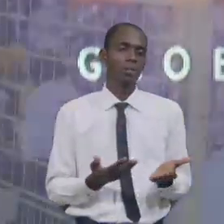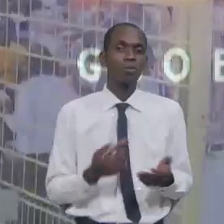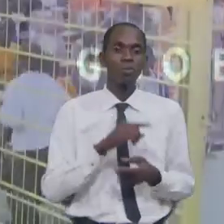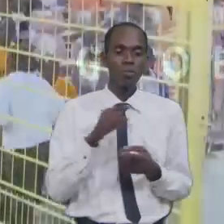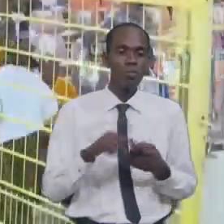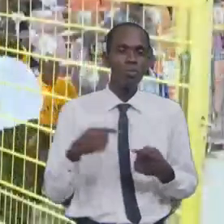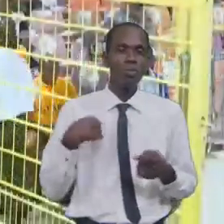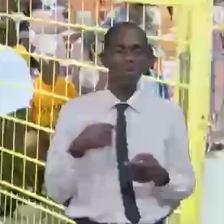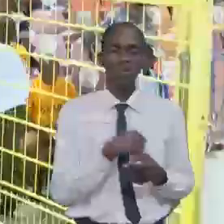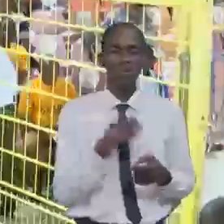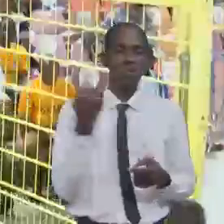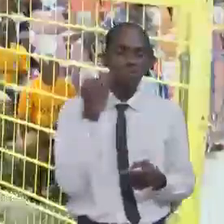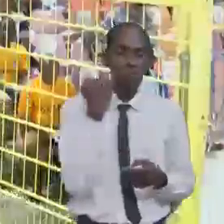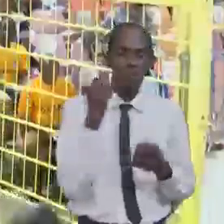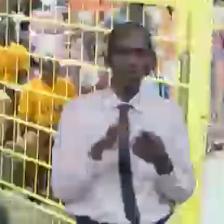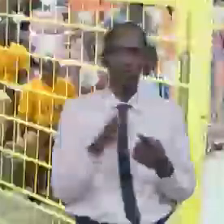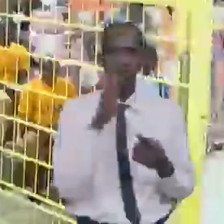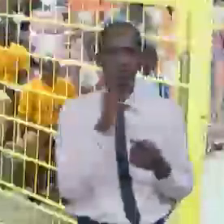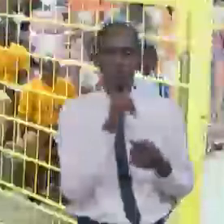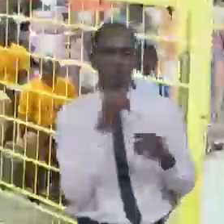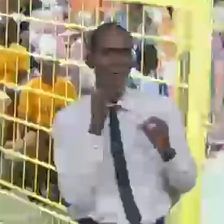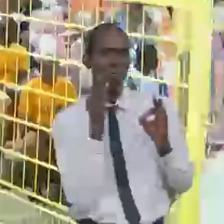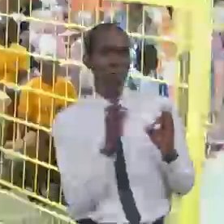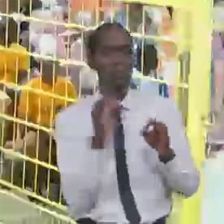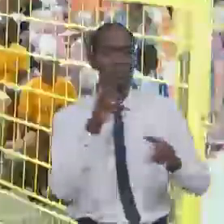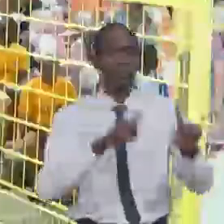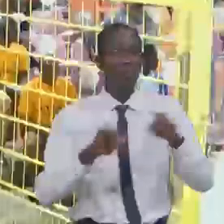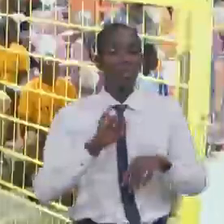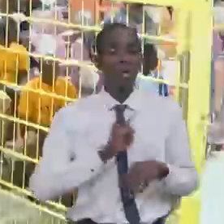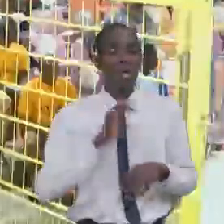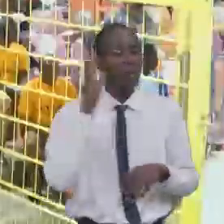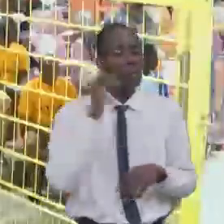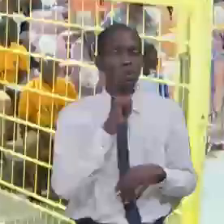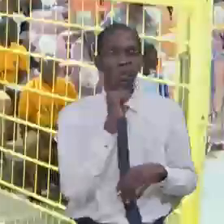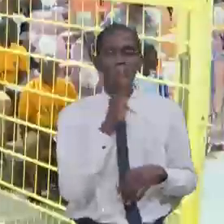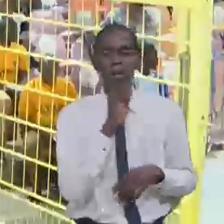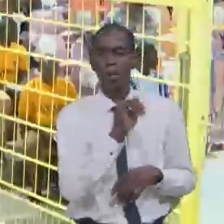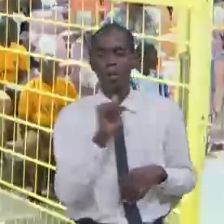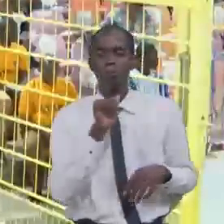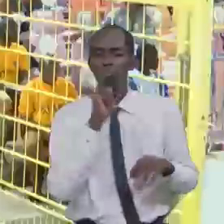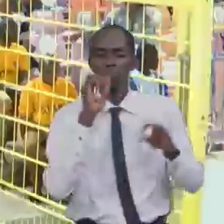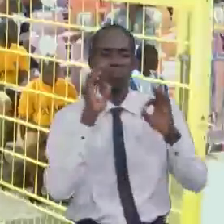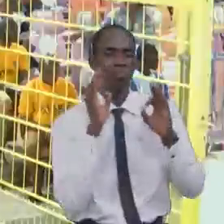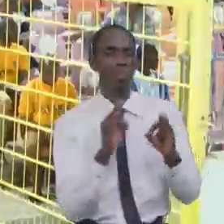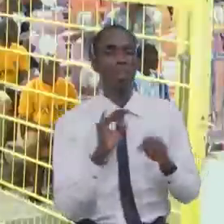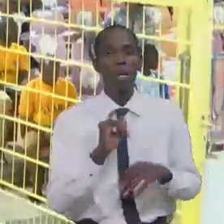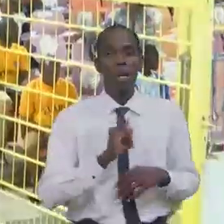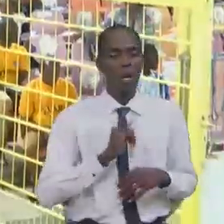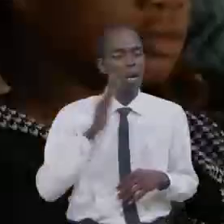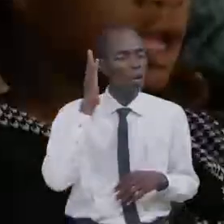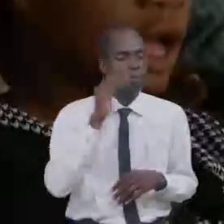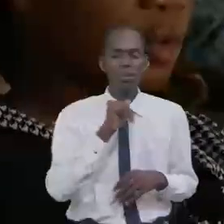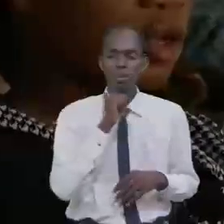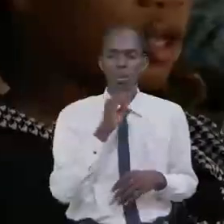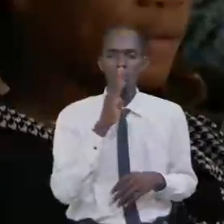I will not be a misfit. I will not be a misfit. I will not be a